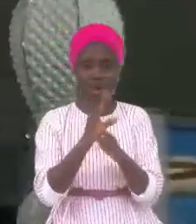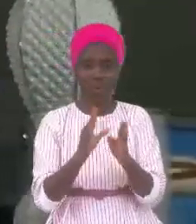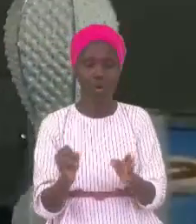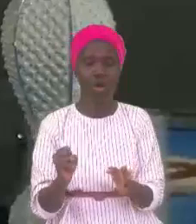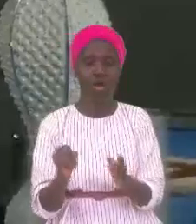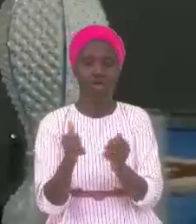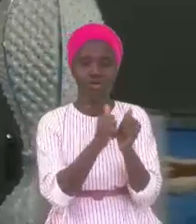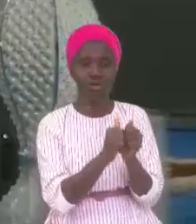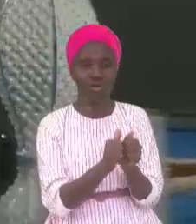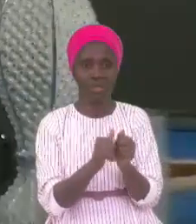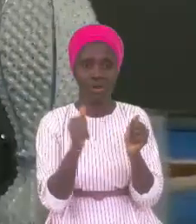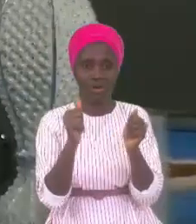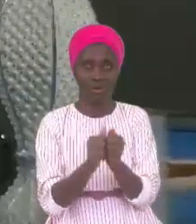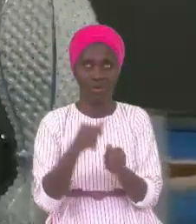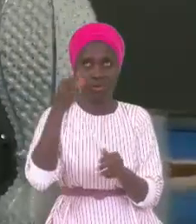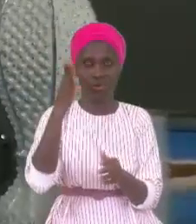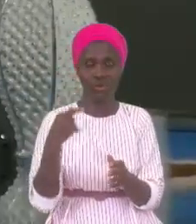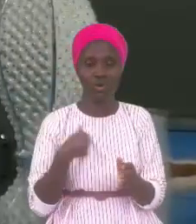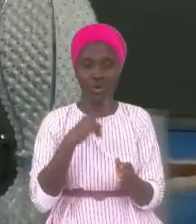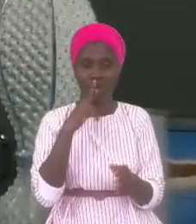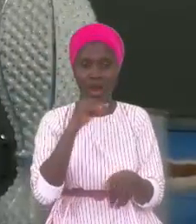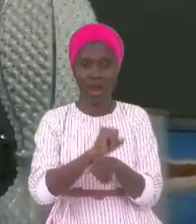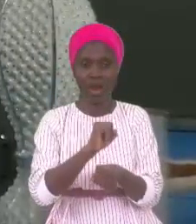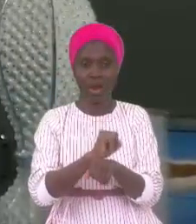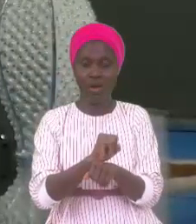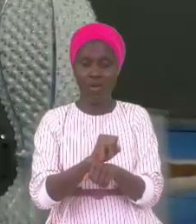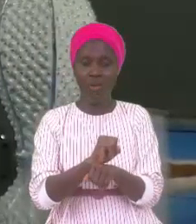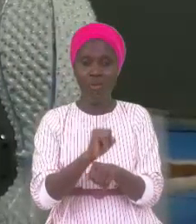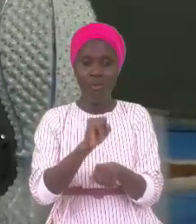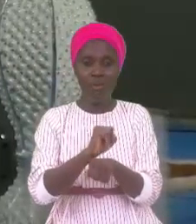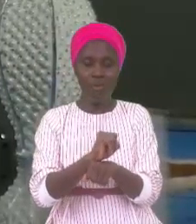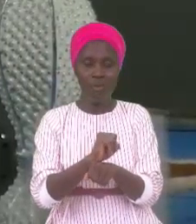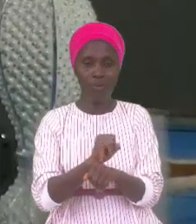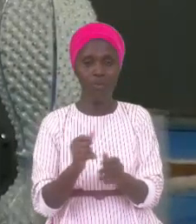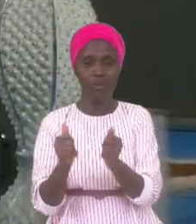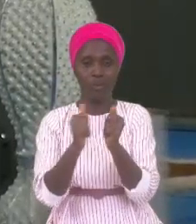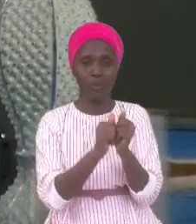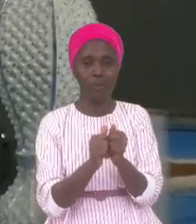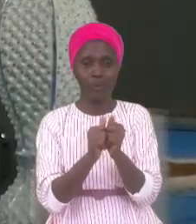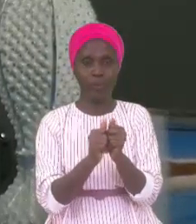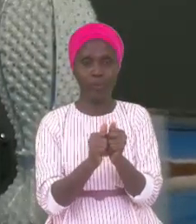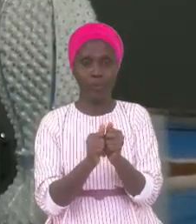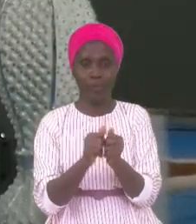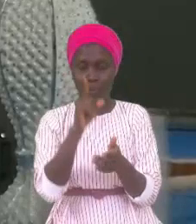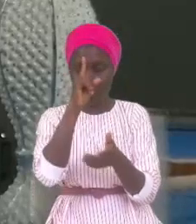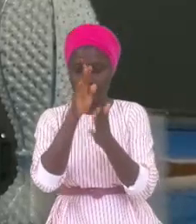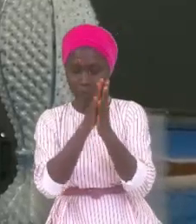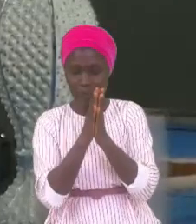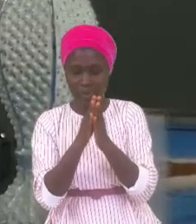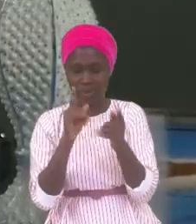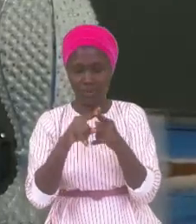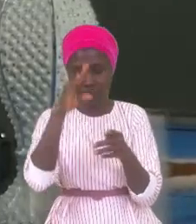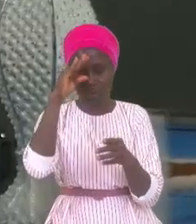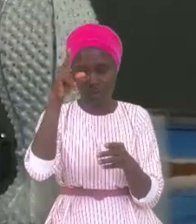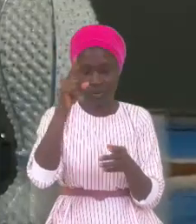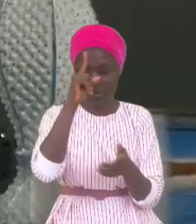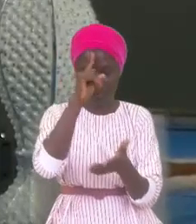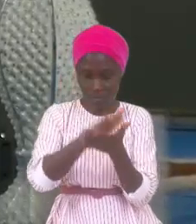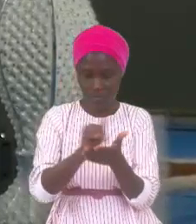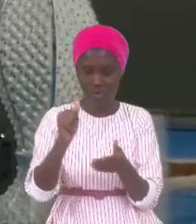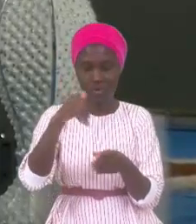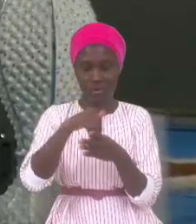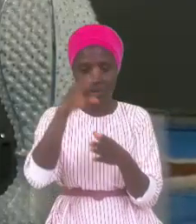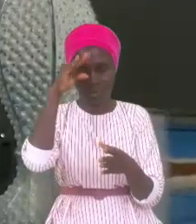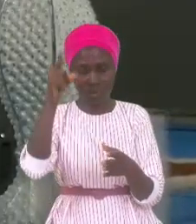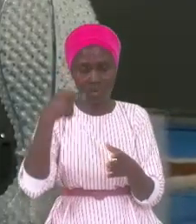We're laborers together. We're praying to him. We're walking together. We're trusting him. We're walking together. We're depending upon